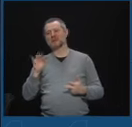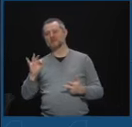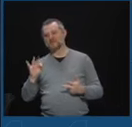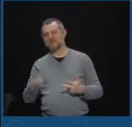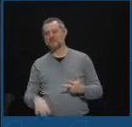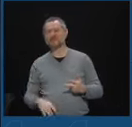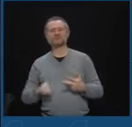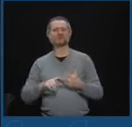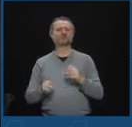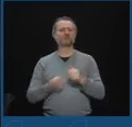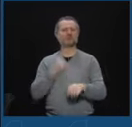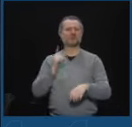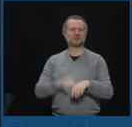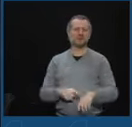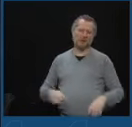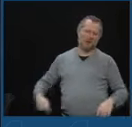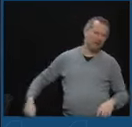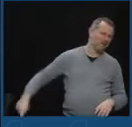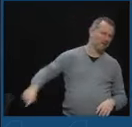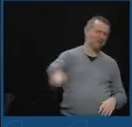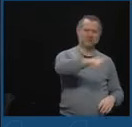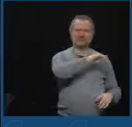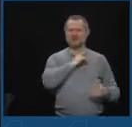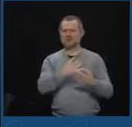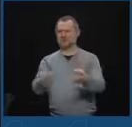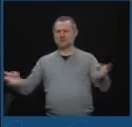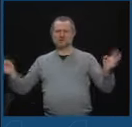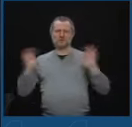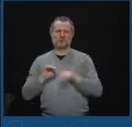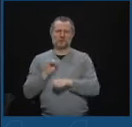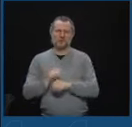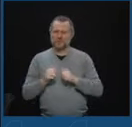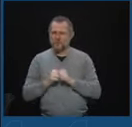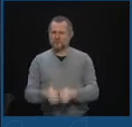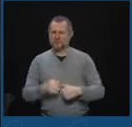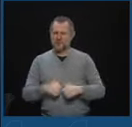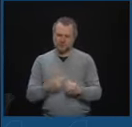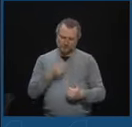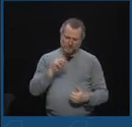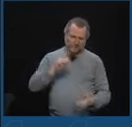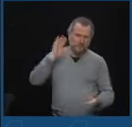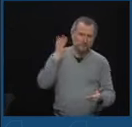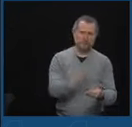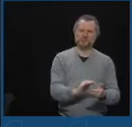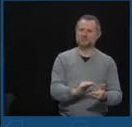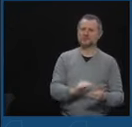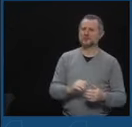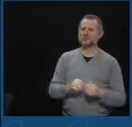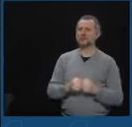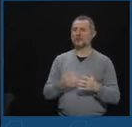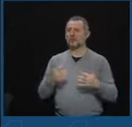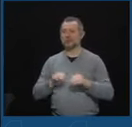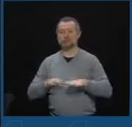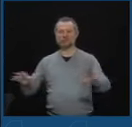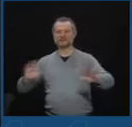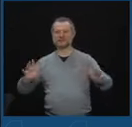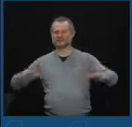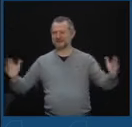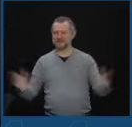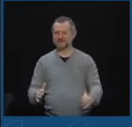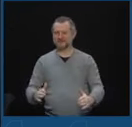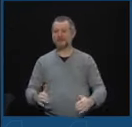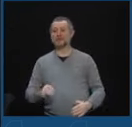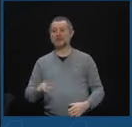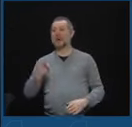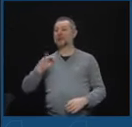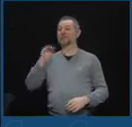toward a common purpose, which is finding the guns and stopping them before they get to our streets. Because 80%